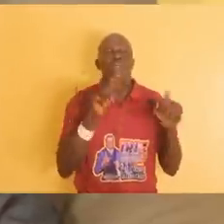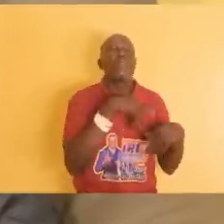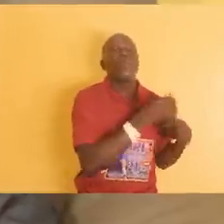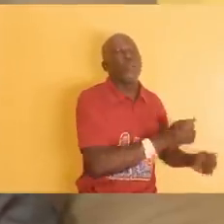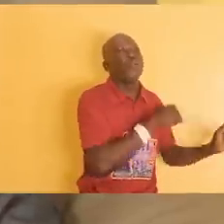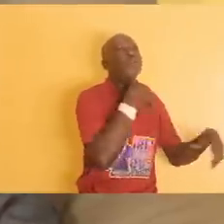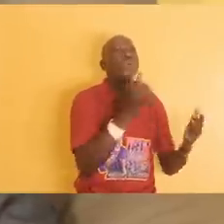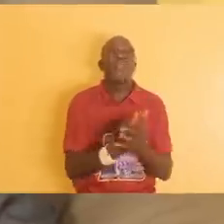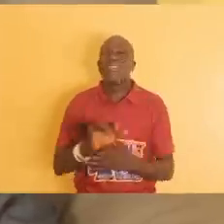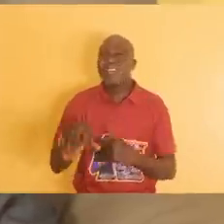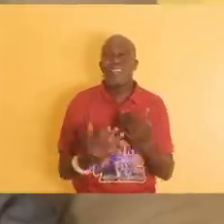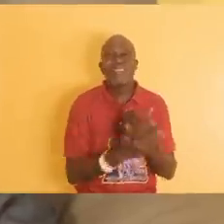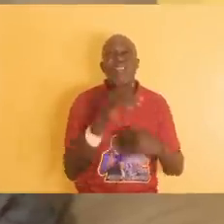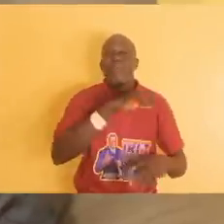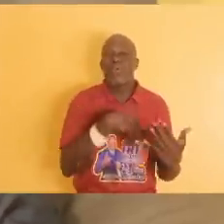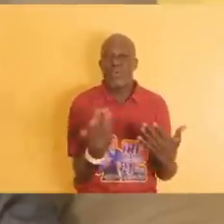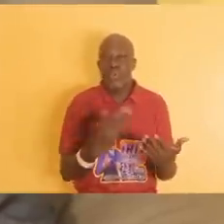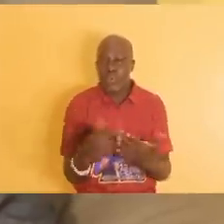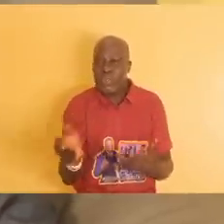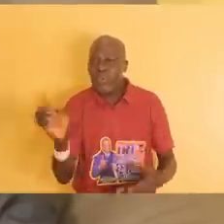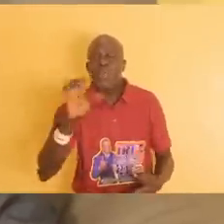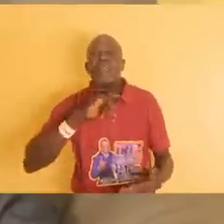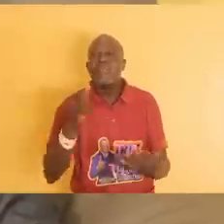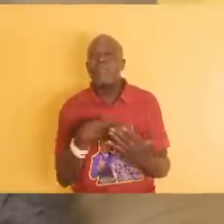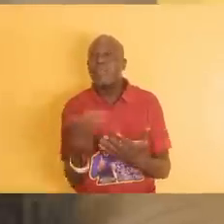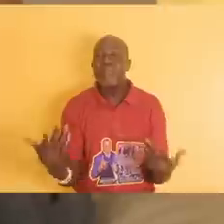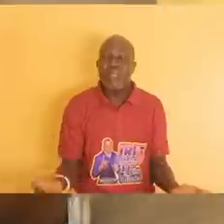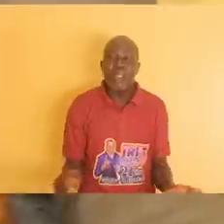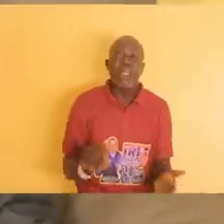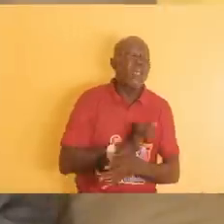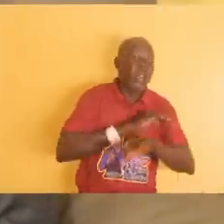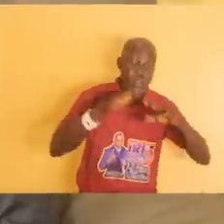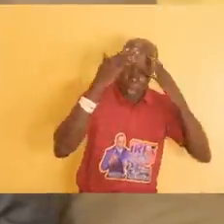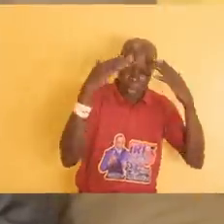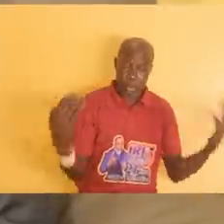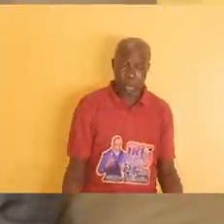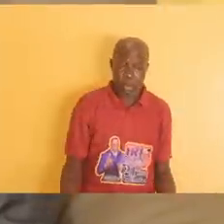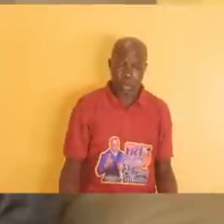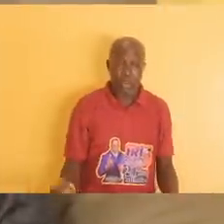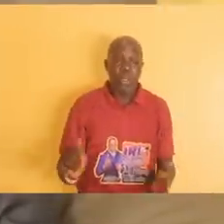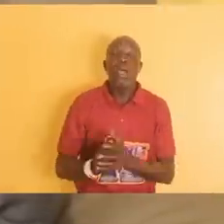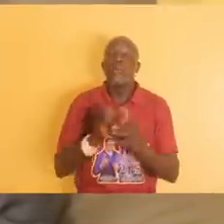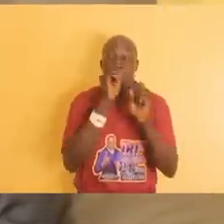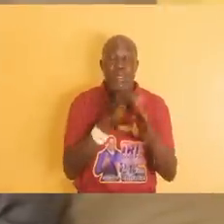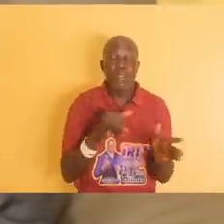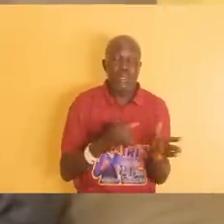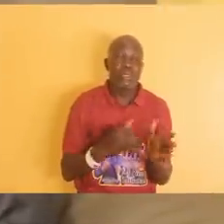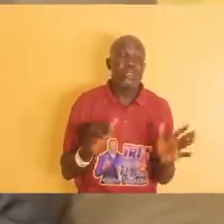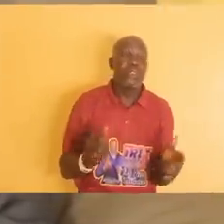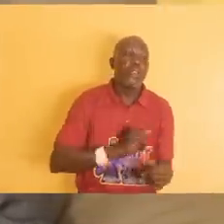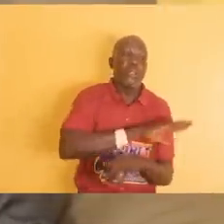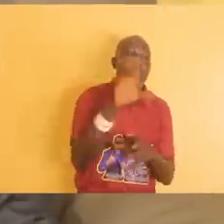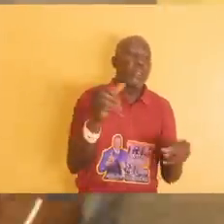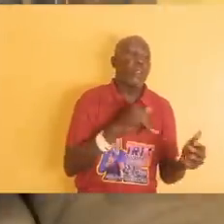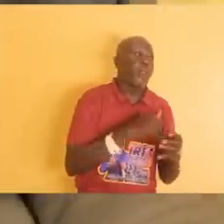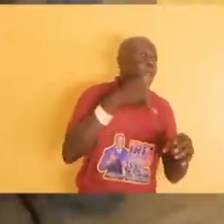prophet just told him, this is wasting. Where does it come from? He said that he didn't understand. Like bless it. And we bless the oil.